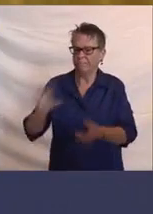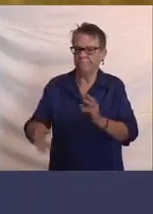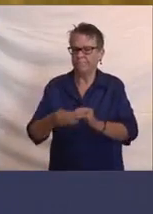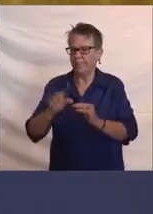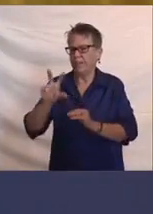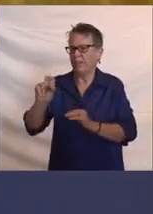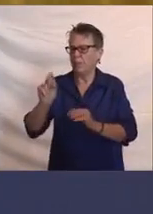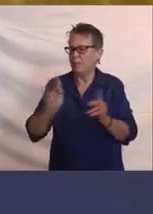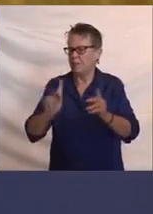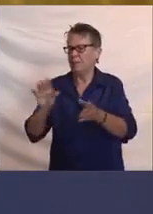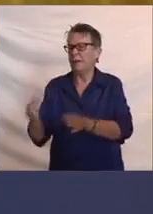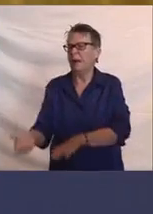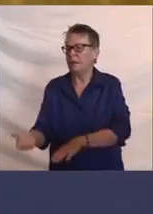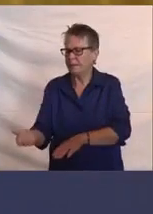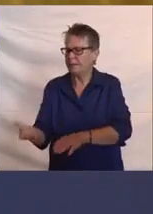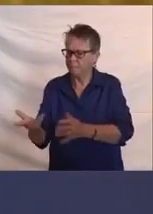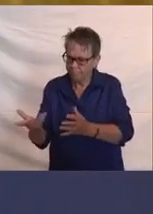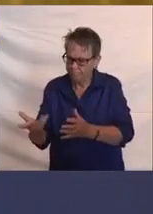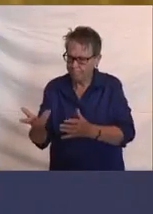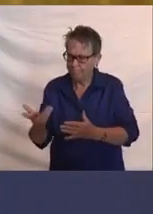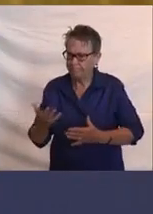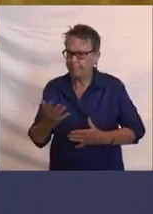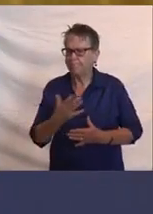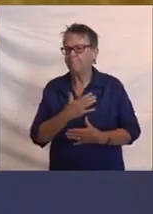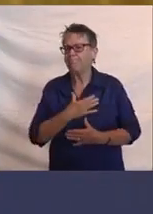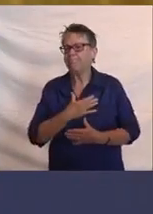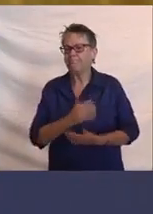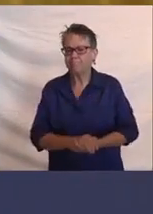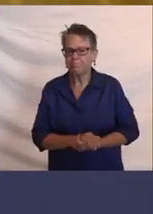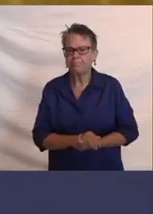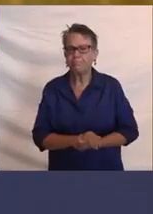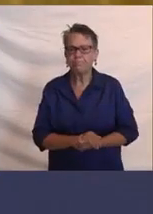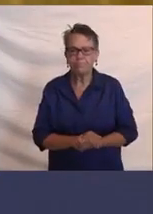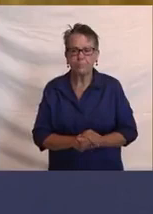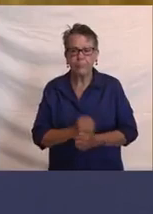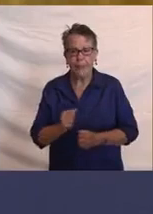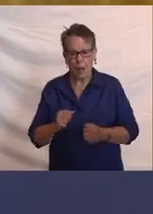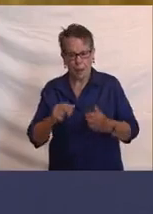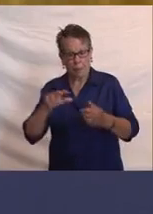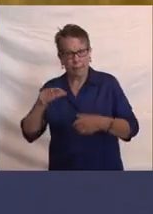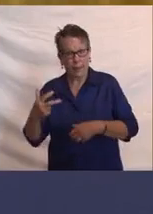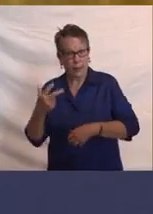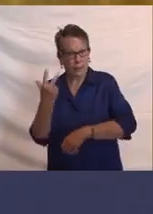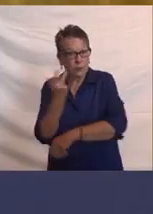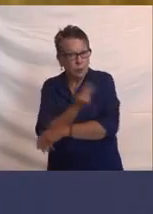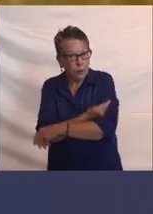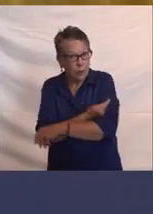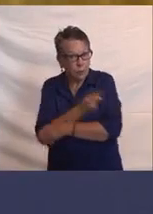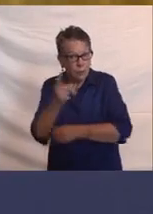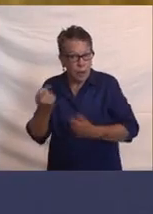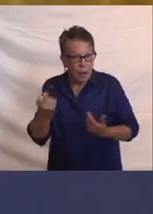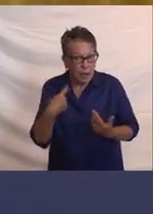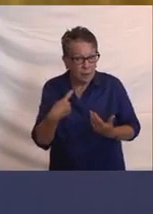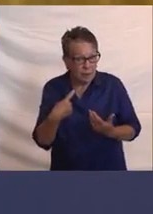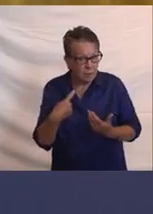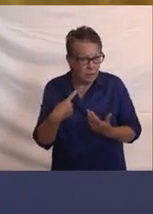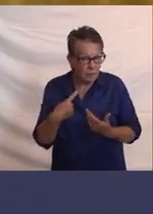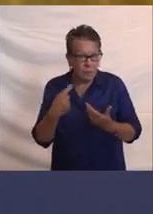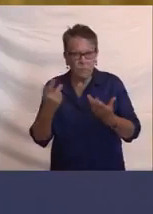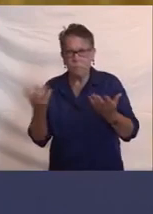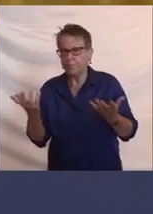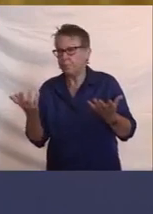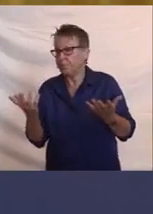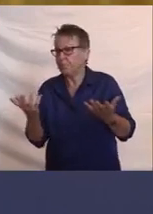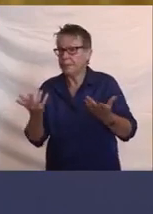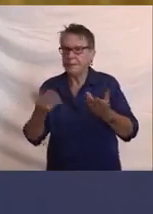to see the booster shots be available. Again, this somewhat depends on the scope of the universe of people. If it's closer